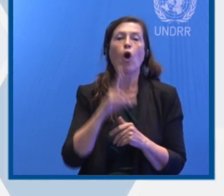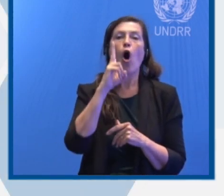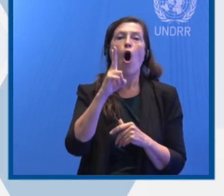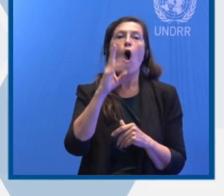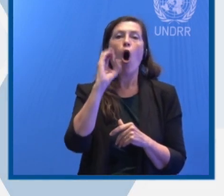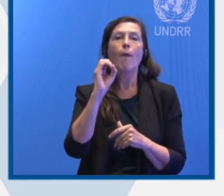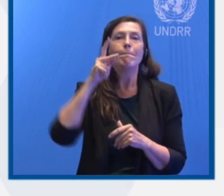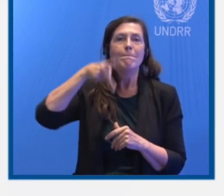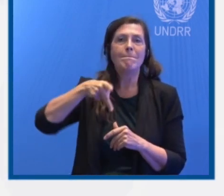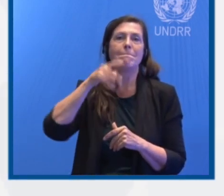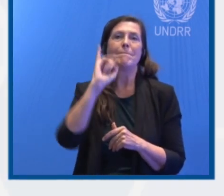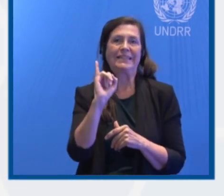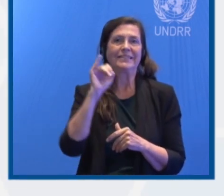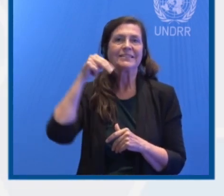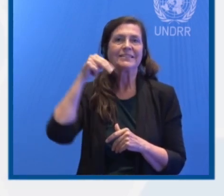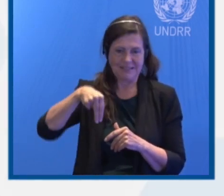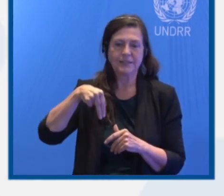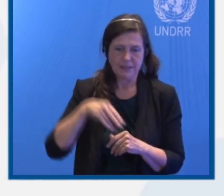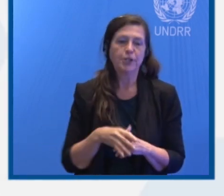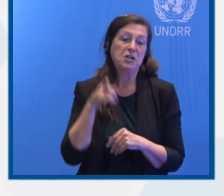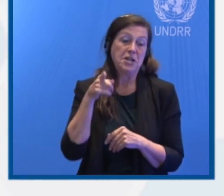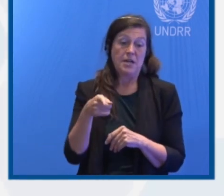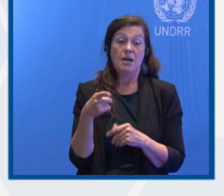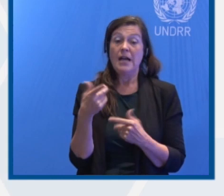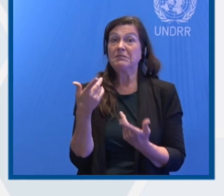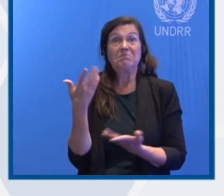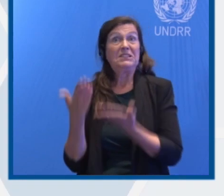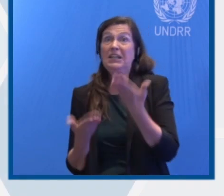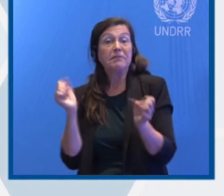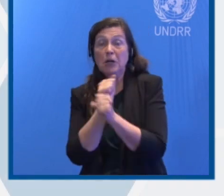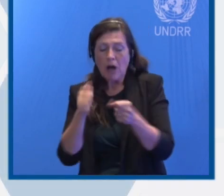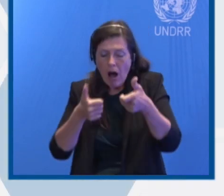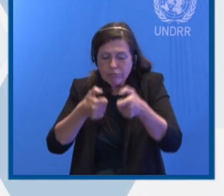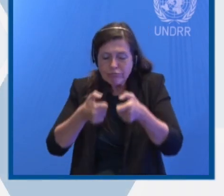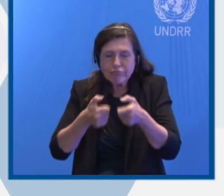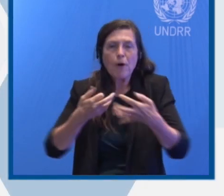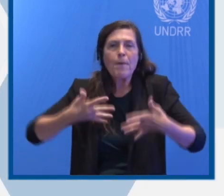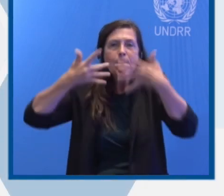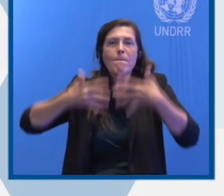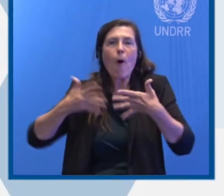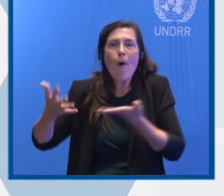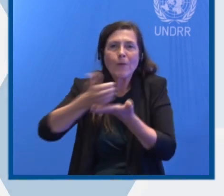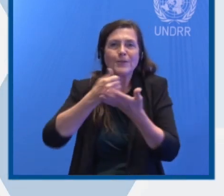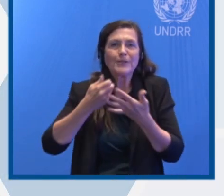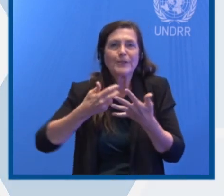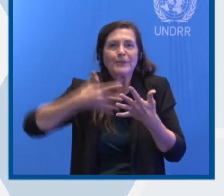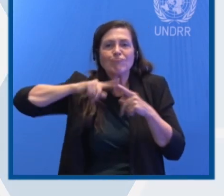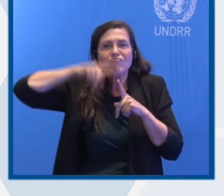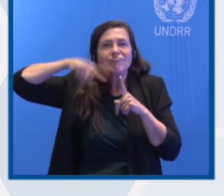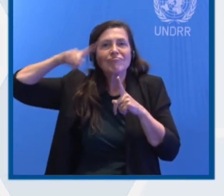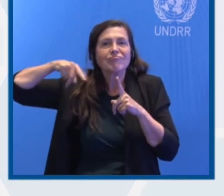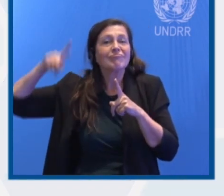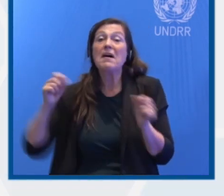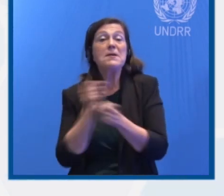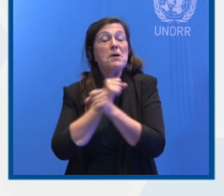other Hopin feature, please contact the online support team via the chat box. So without further ado, let's